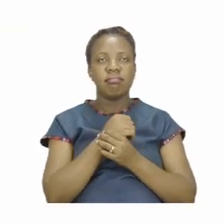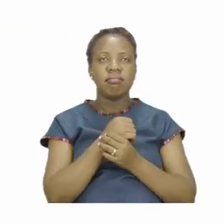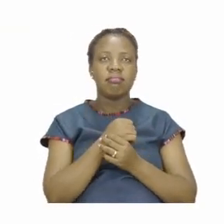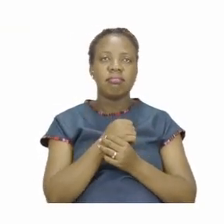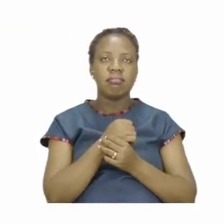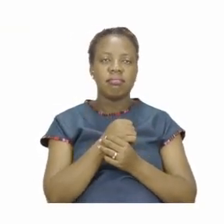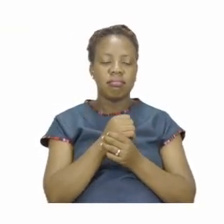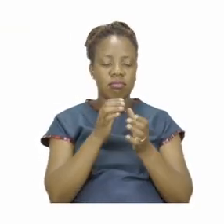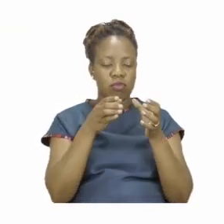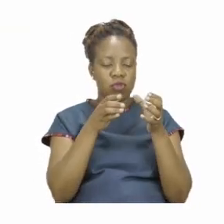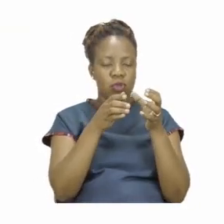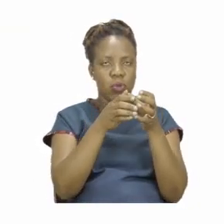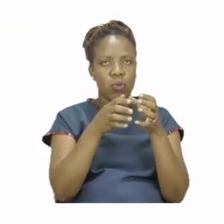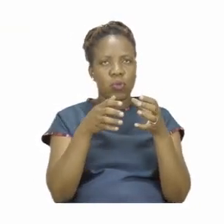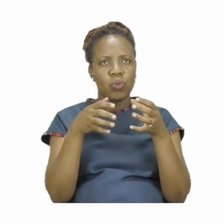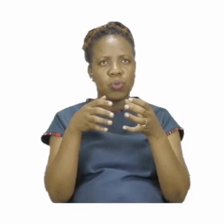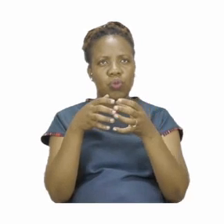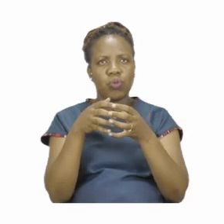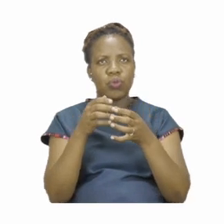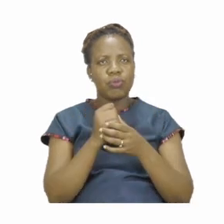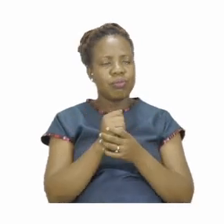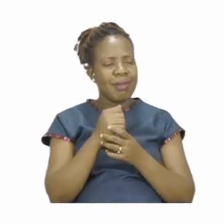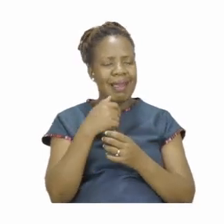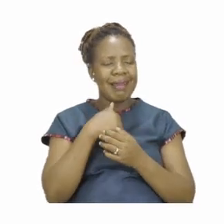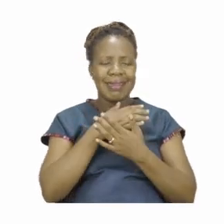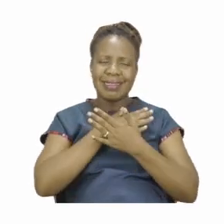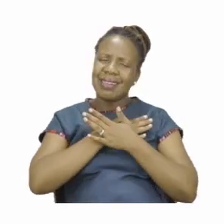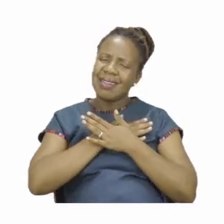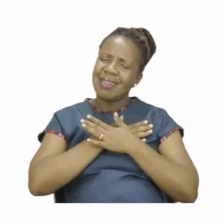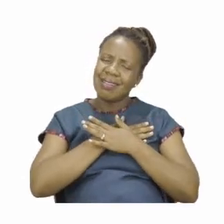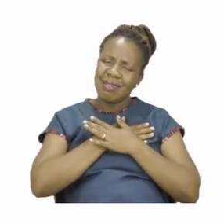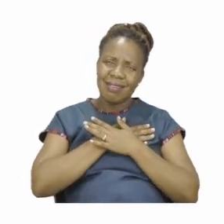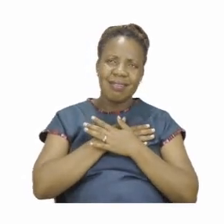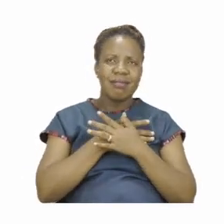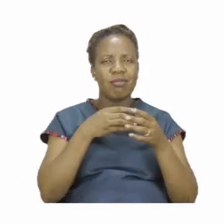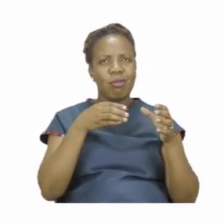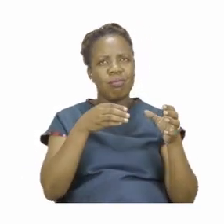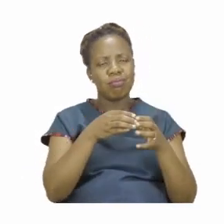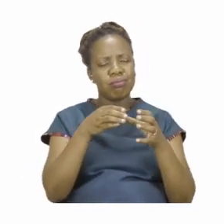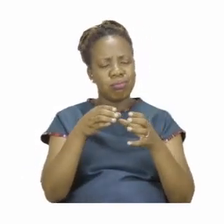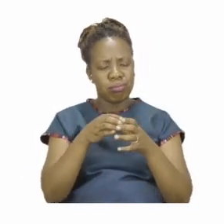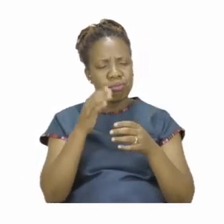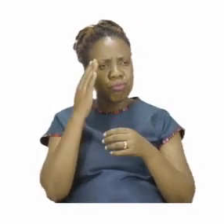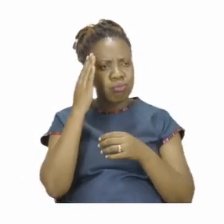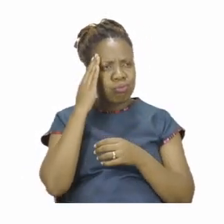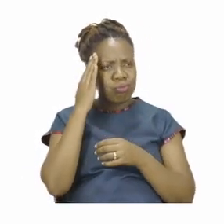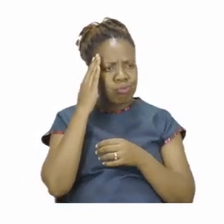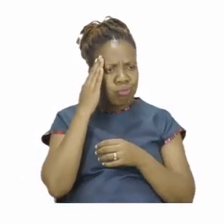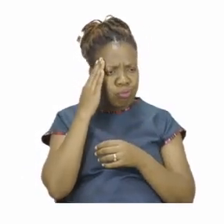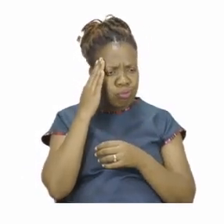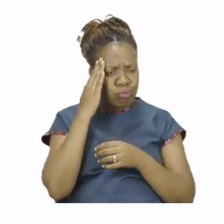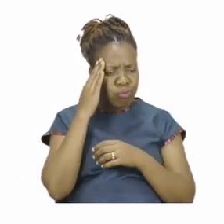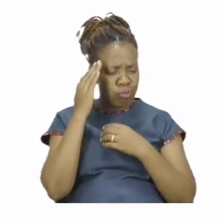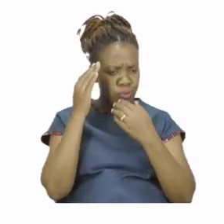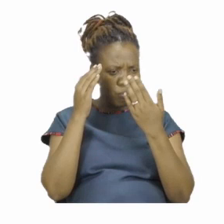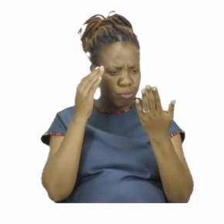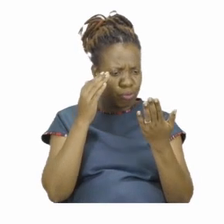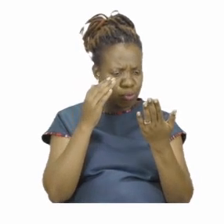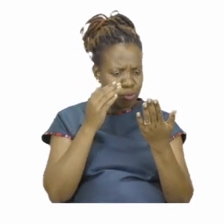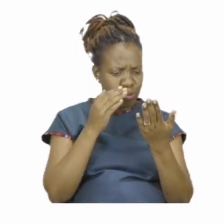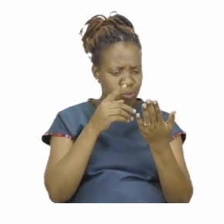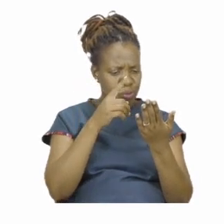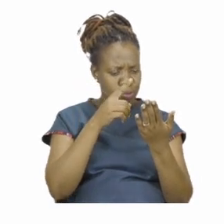be grouping. Now, I love grouping because grouping is all about making sure that we have the right numbers in the right